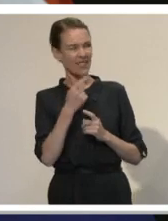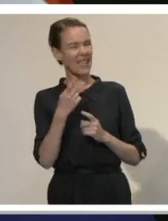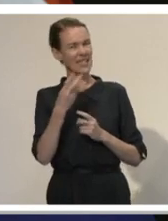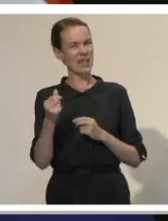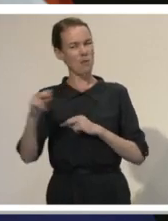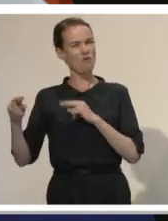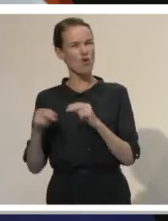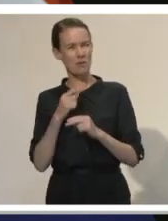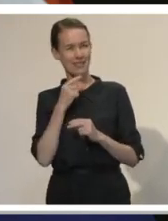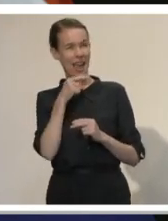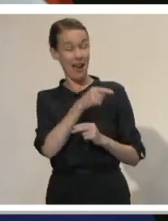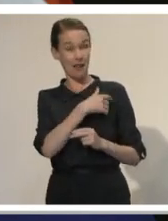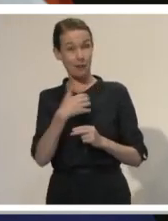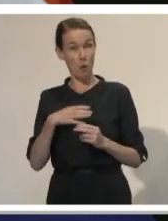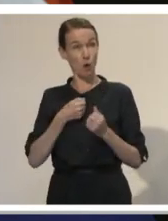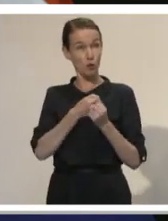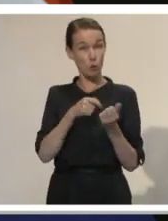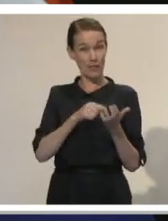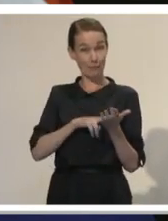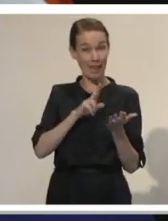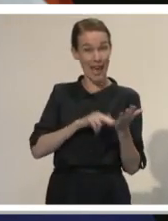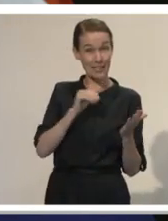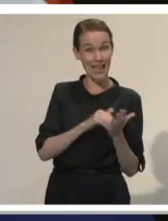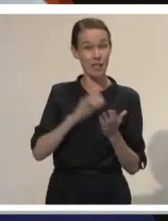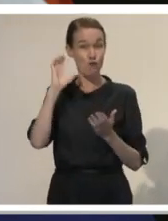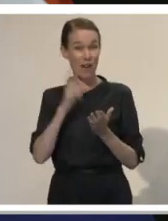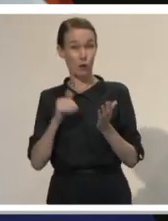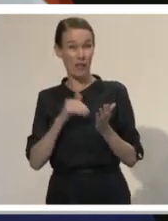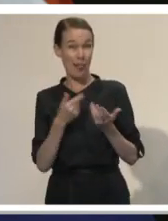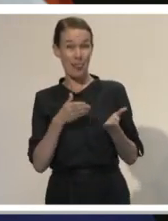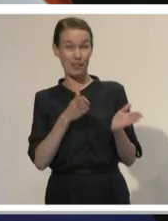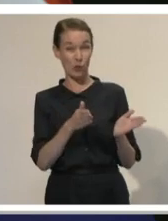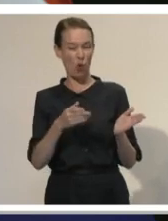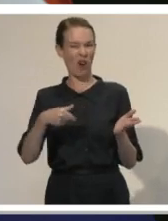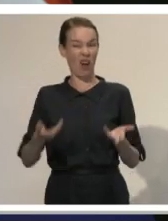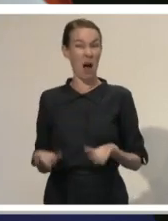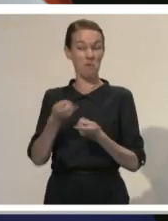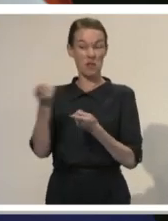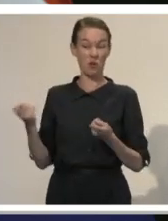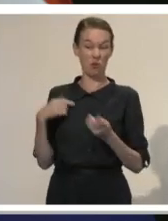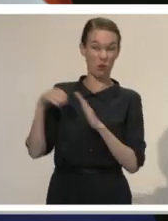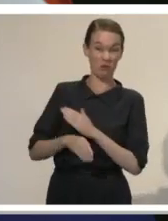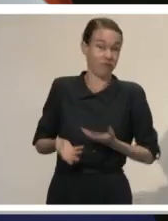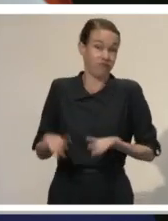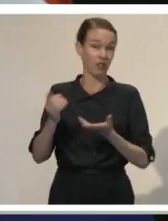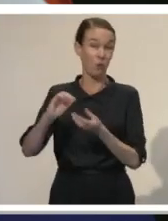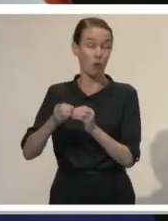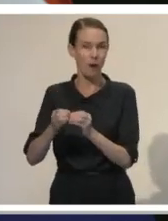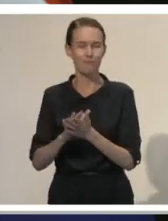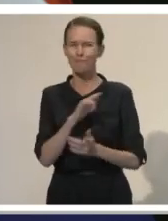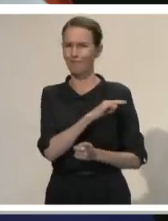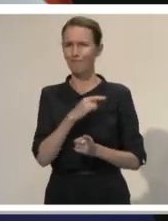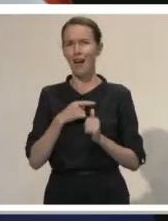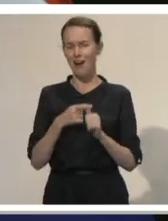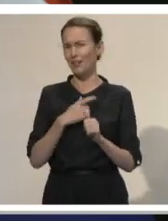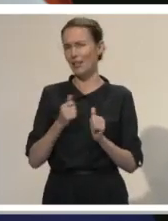think it's wrong. Certainly pre-COVID, we had a look at the challenges that the media sector had, and we saw it as